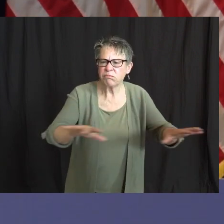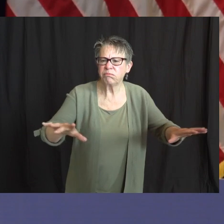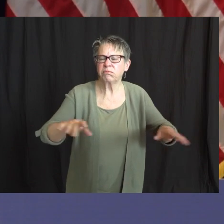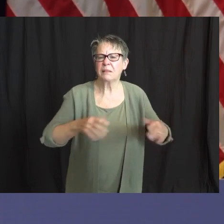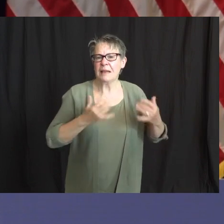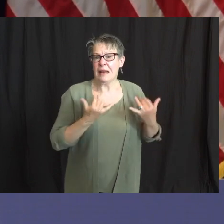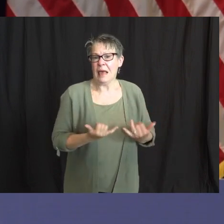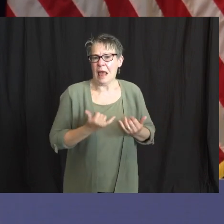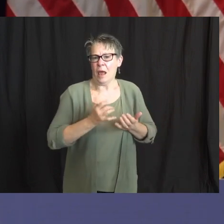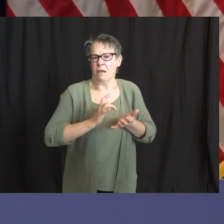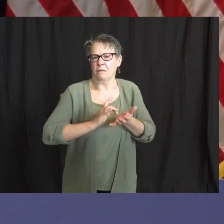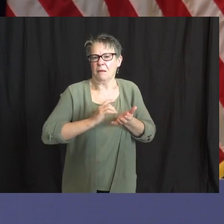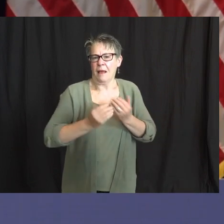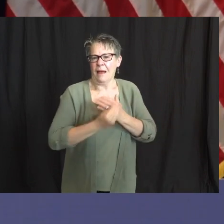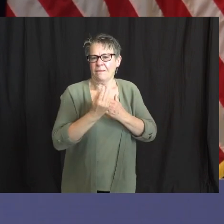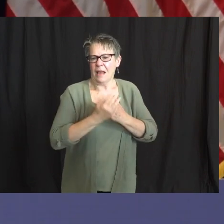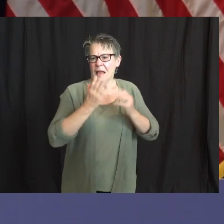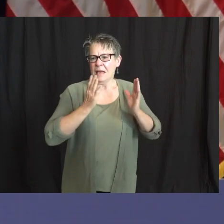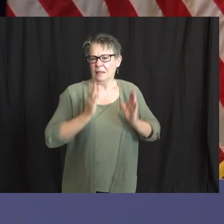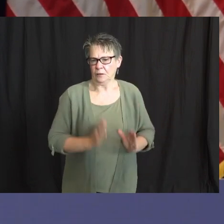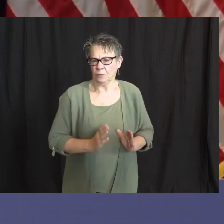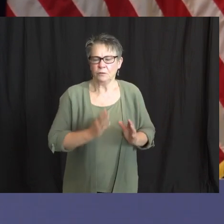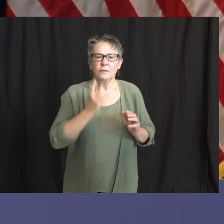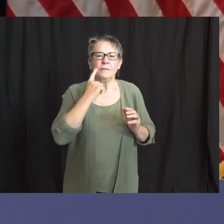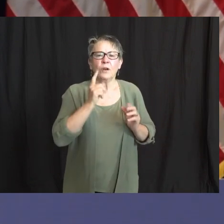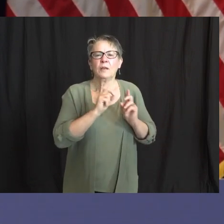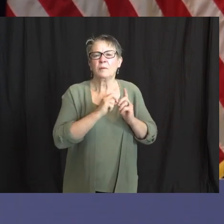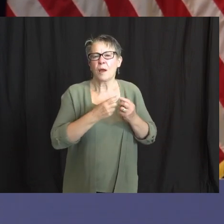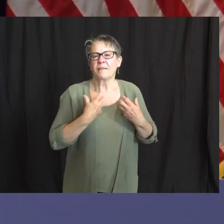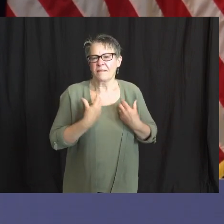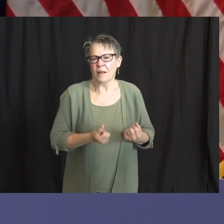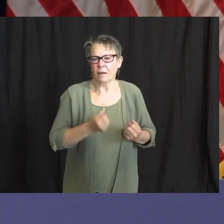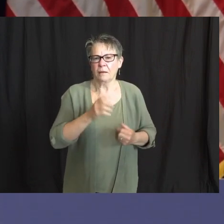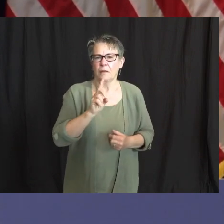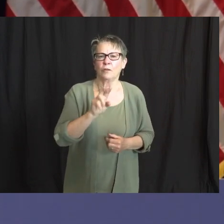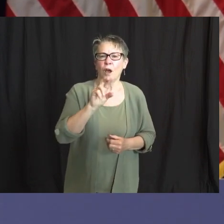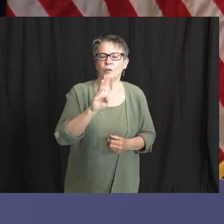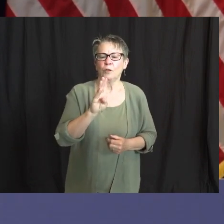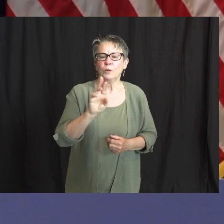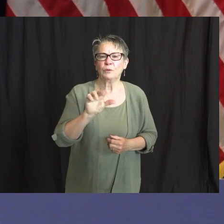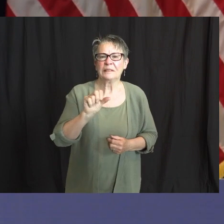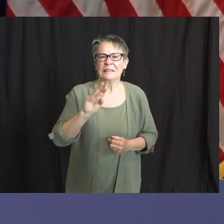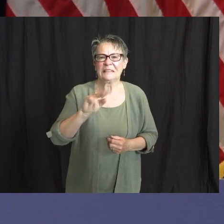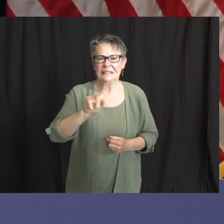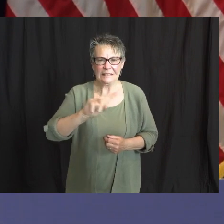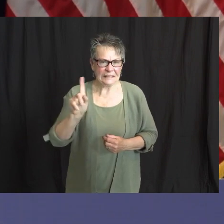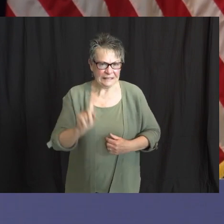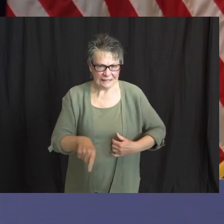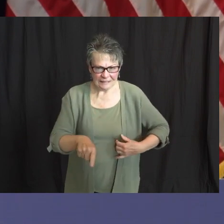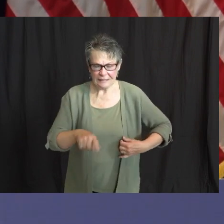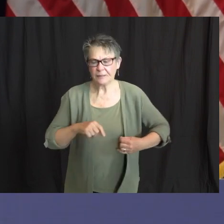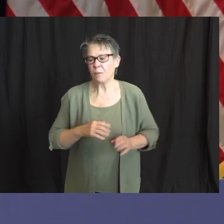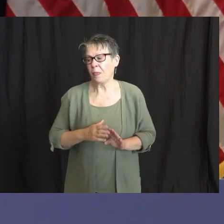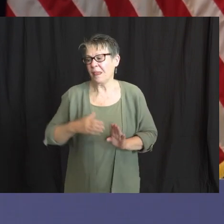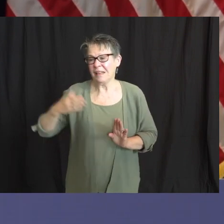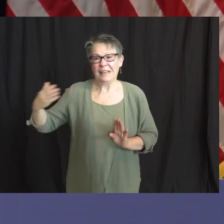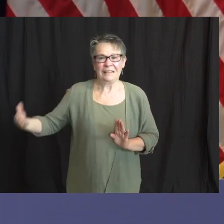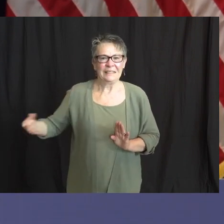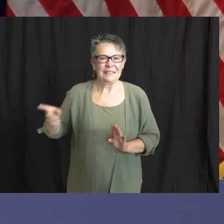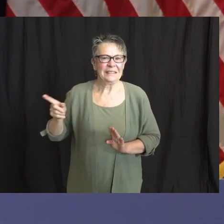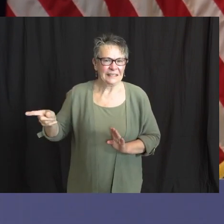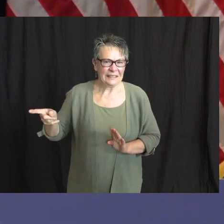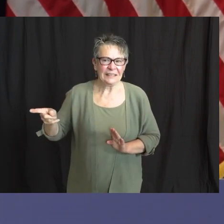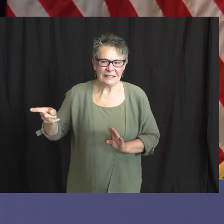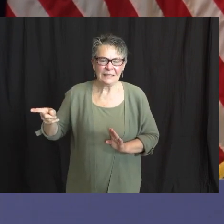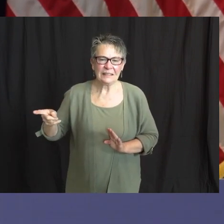have you back with us. The guy to my left, again, who needs no introduction, the Superintendent of the State Police, Colonel Pat Callahan. Director of the Office